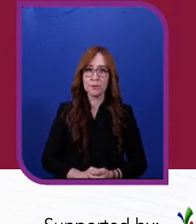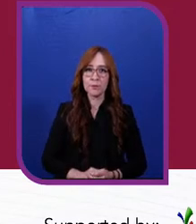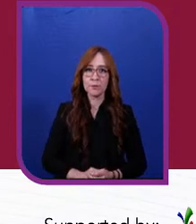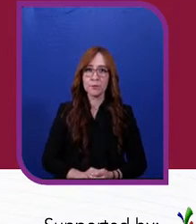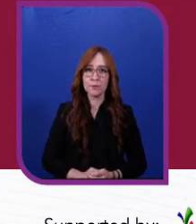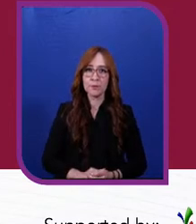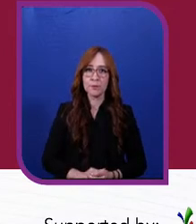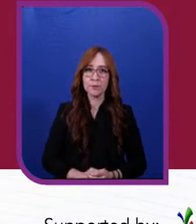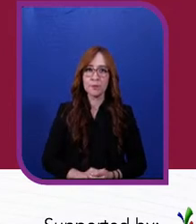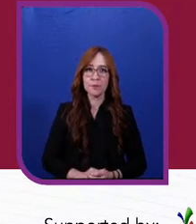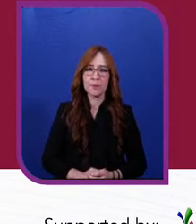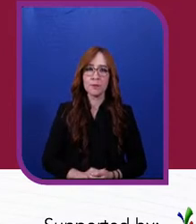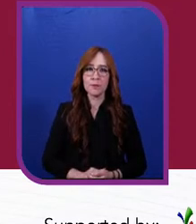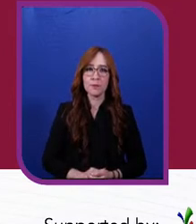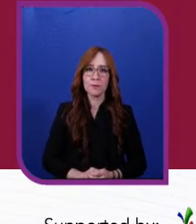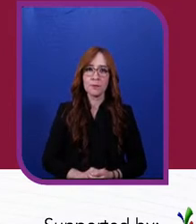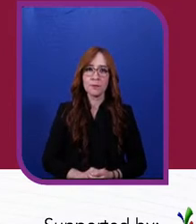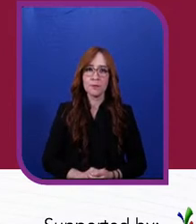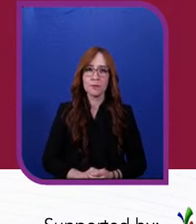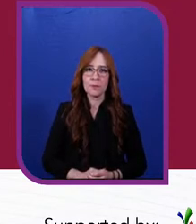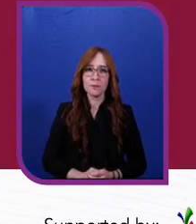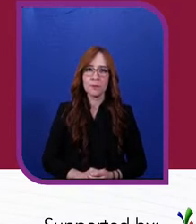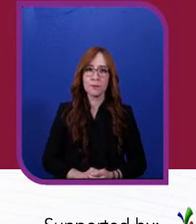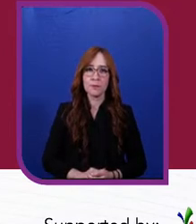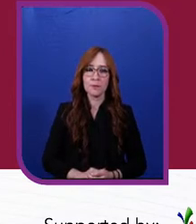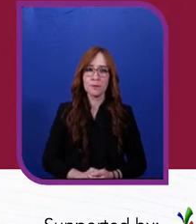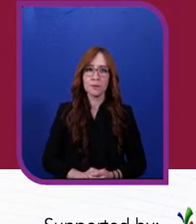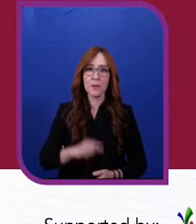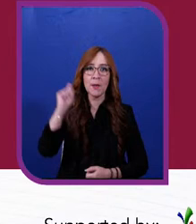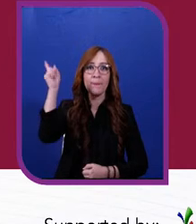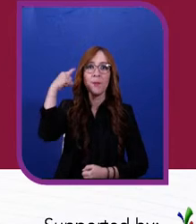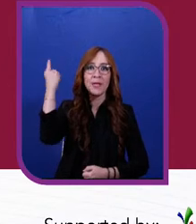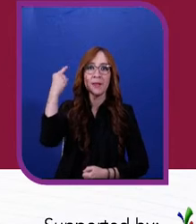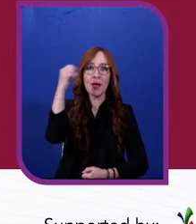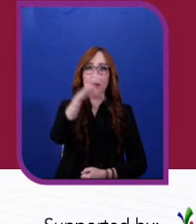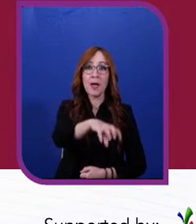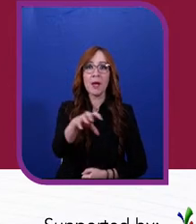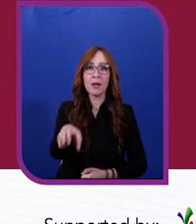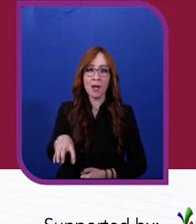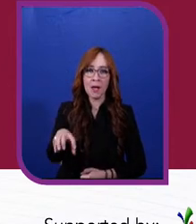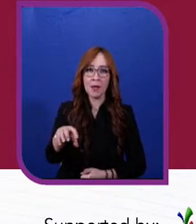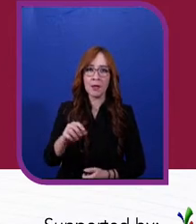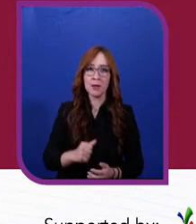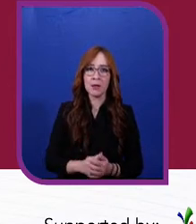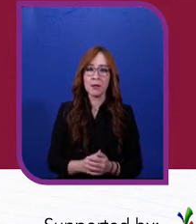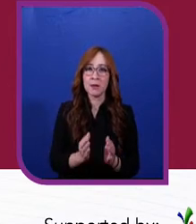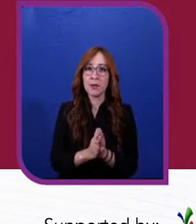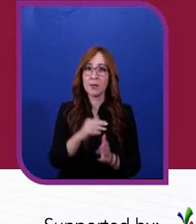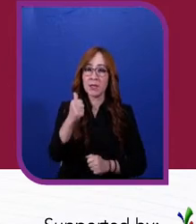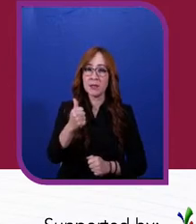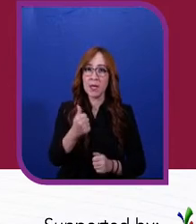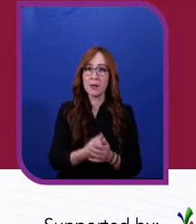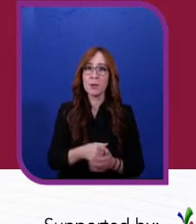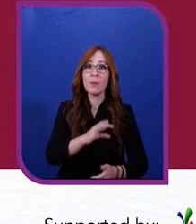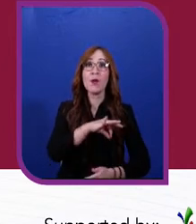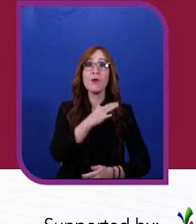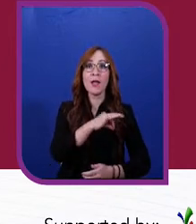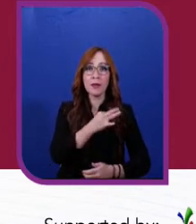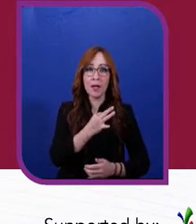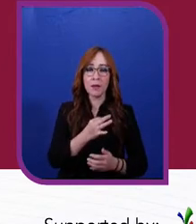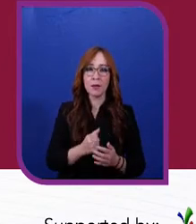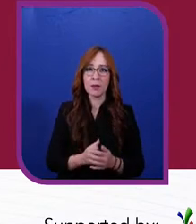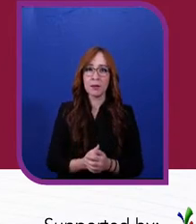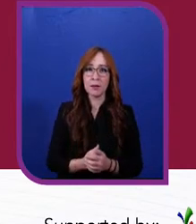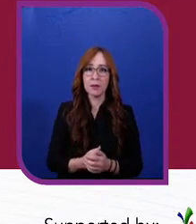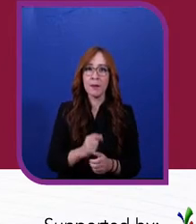looklet government that can be utilized in this fun s6n of